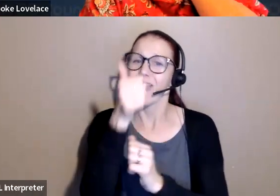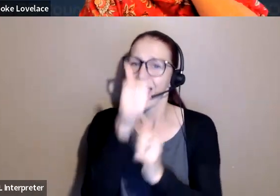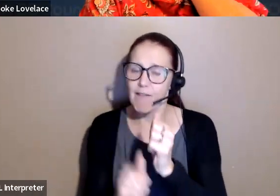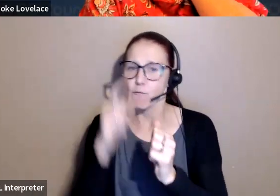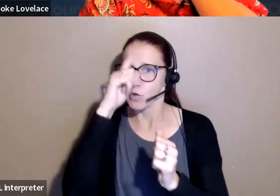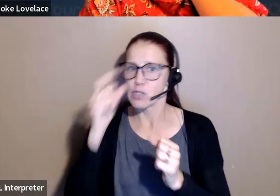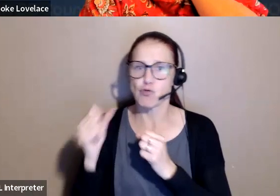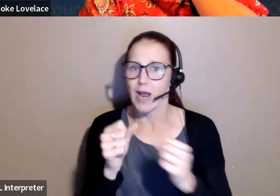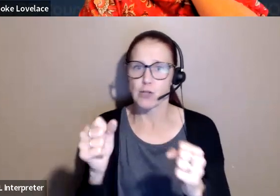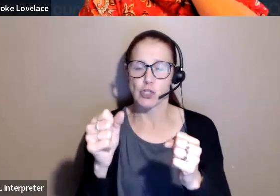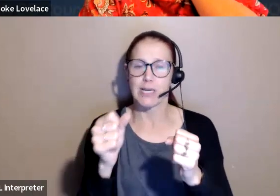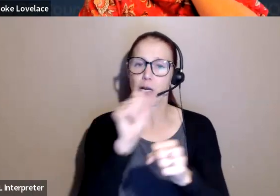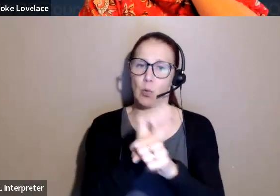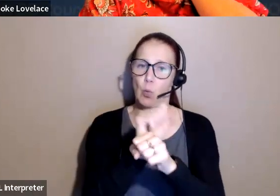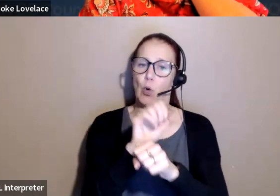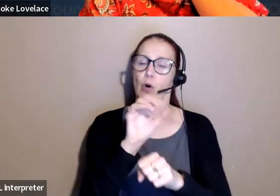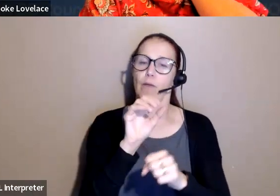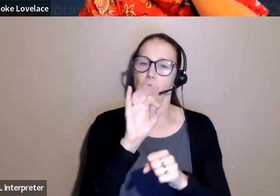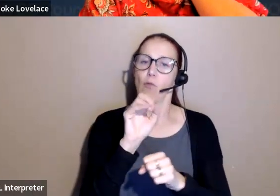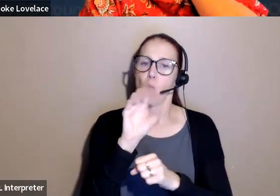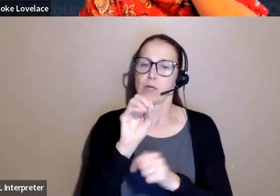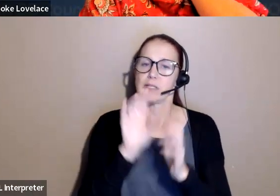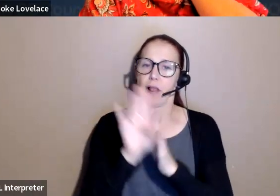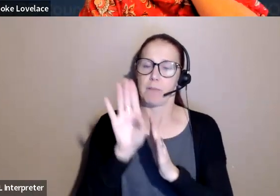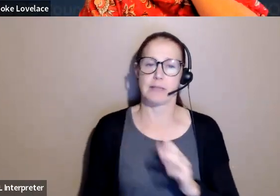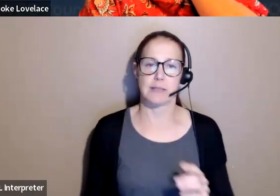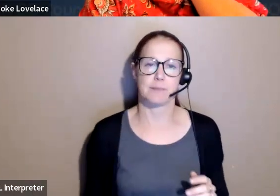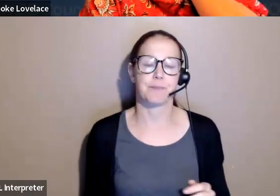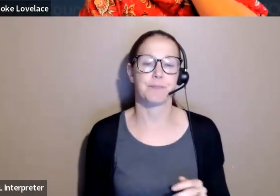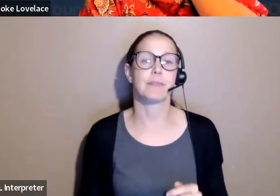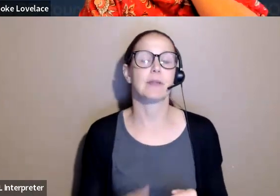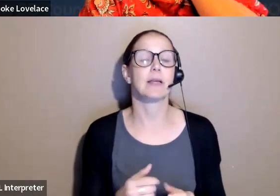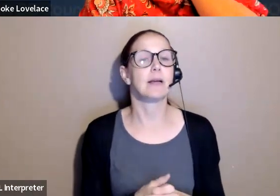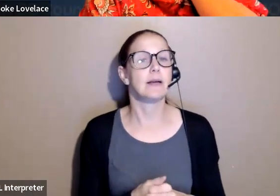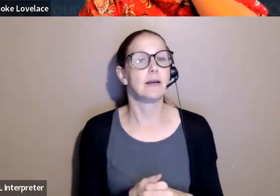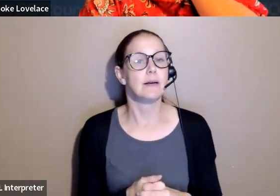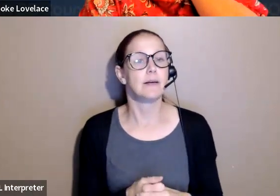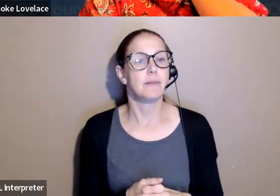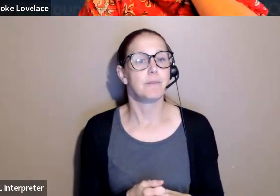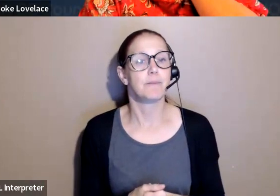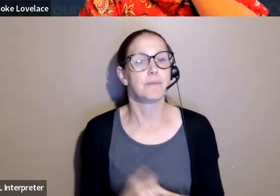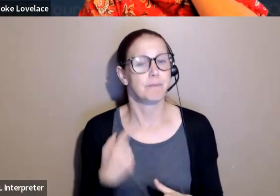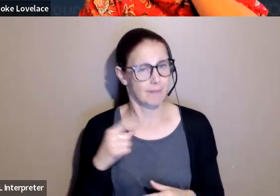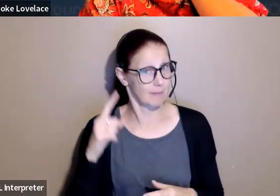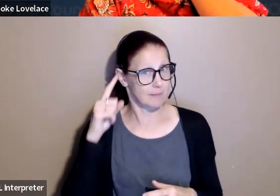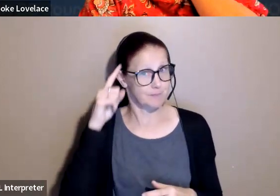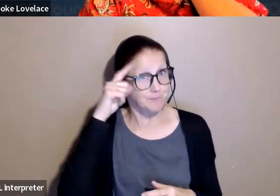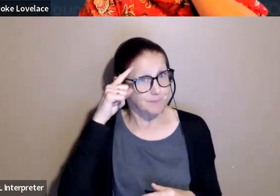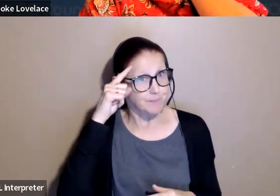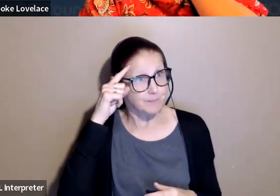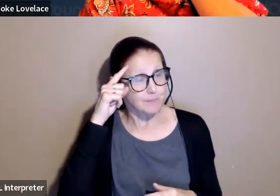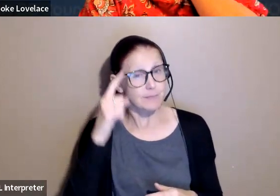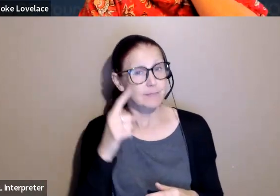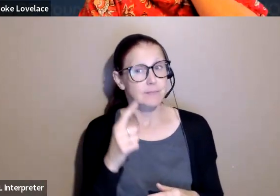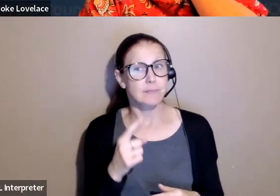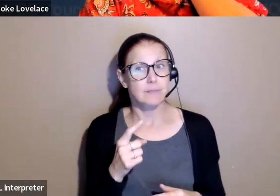strategy in workforce development and employment. So I think there is an